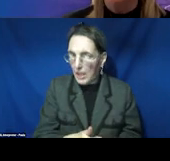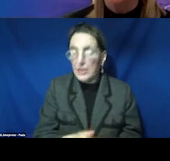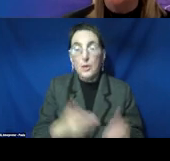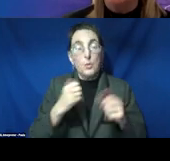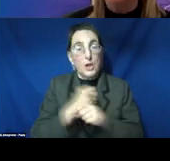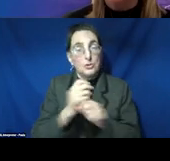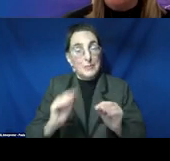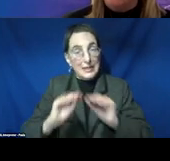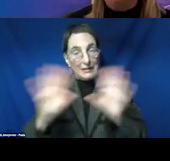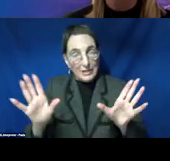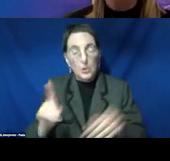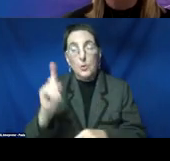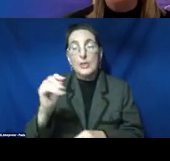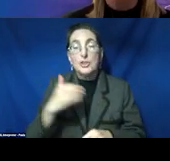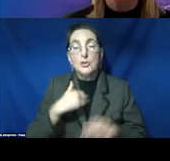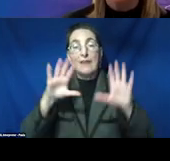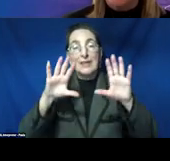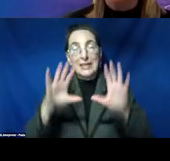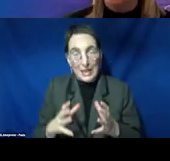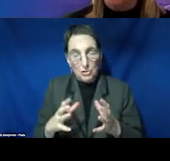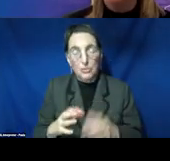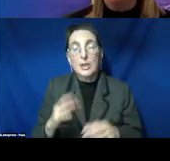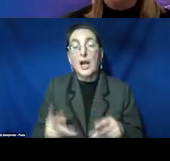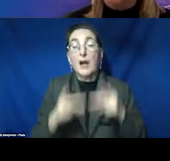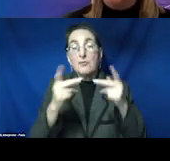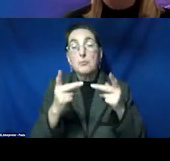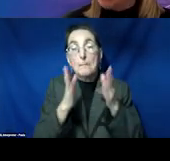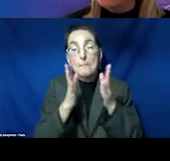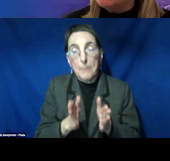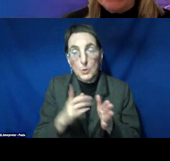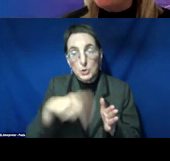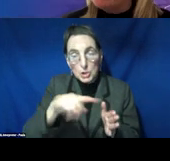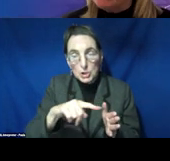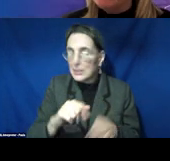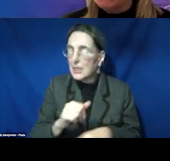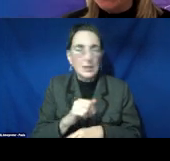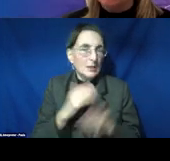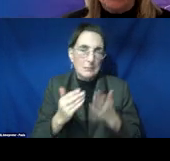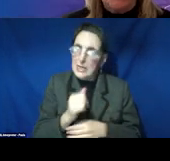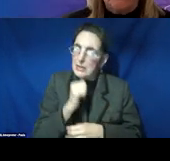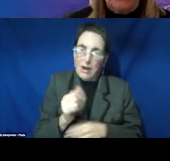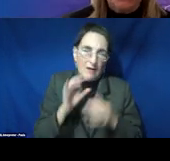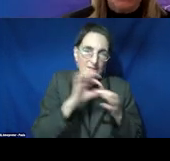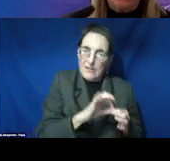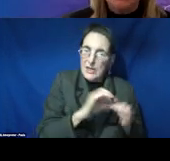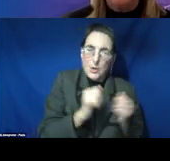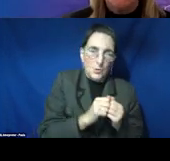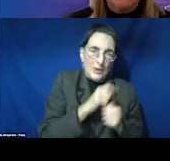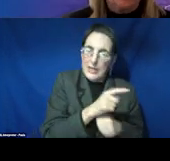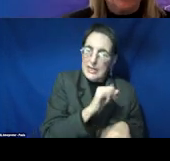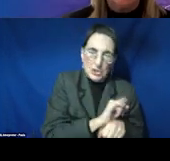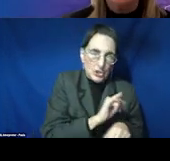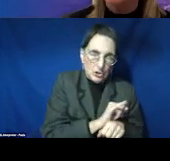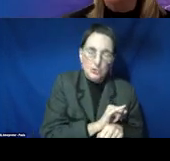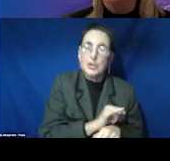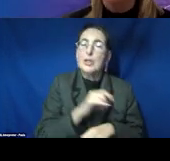a category of proposers that are may not be affiliated with a given institution, and those